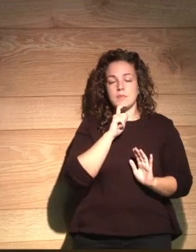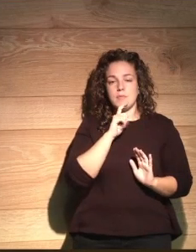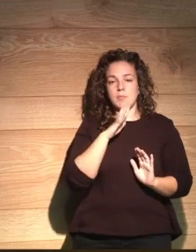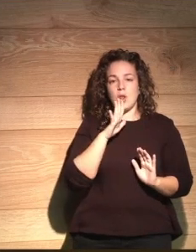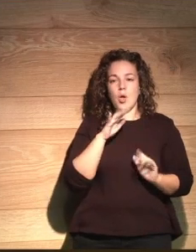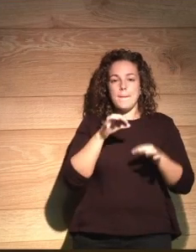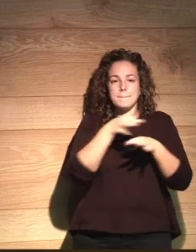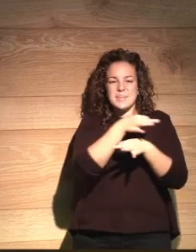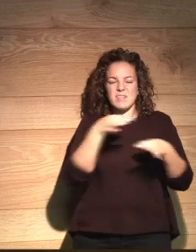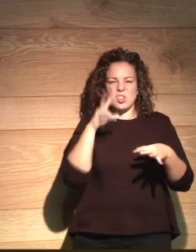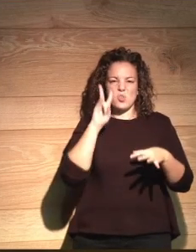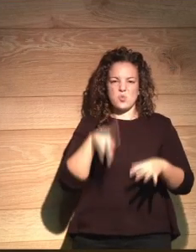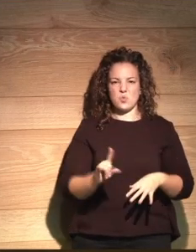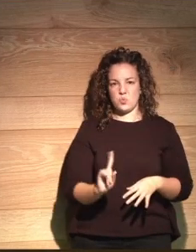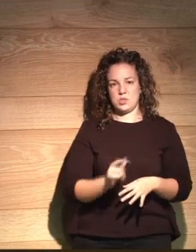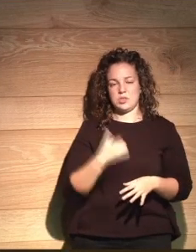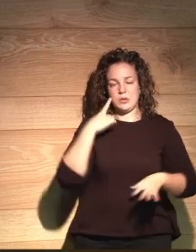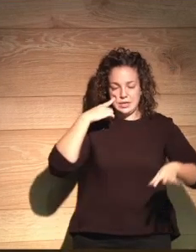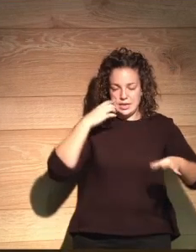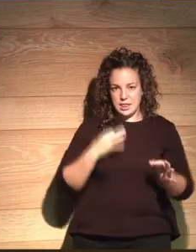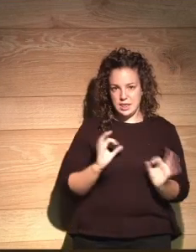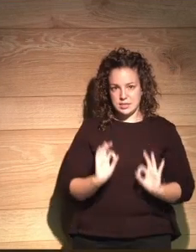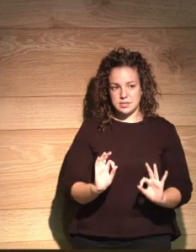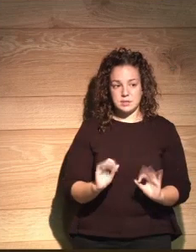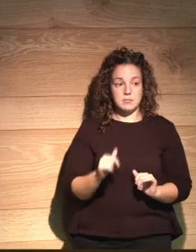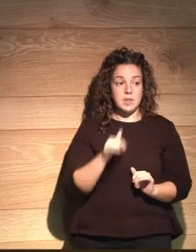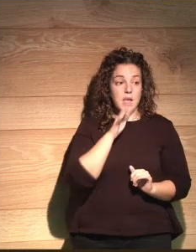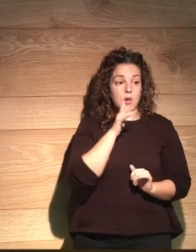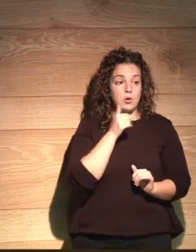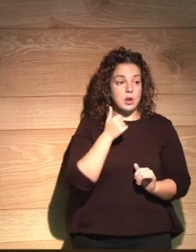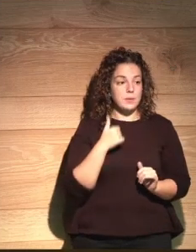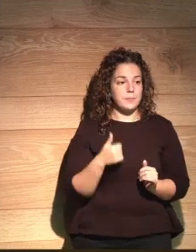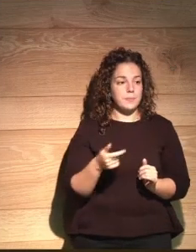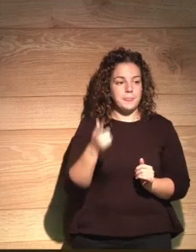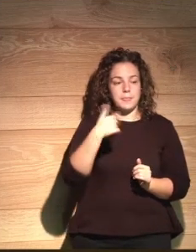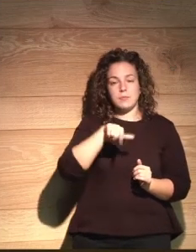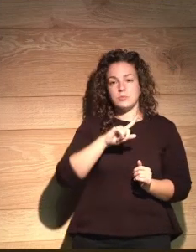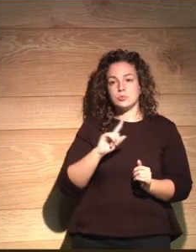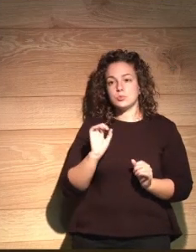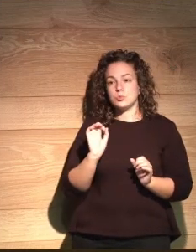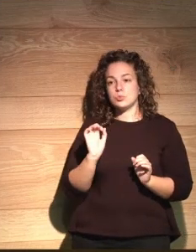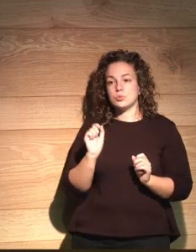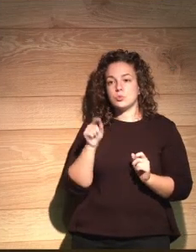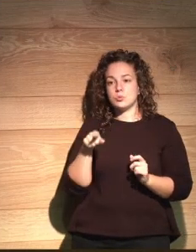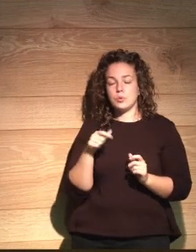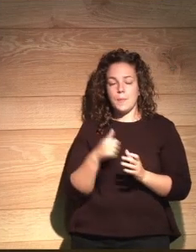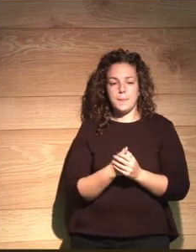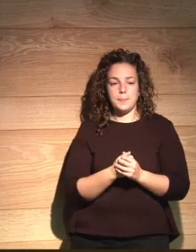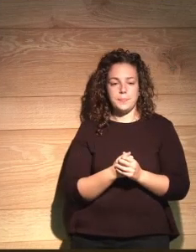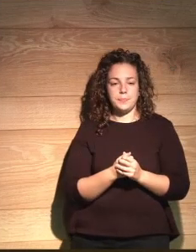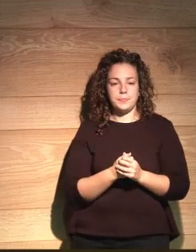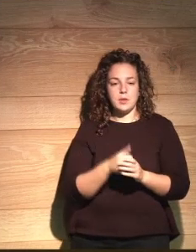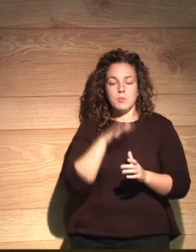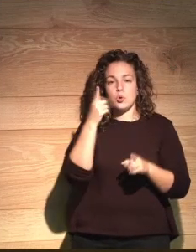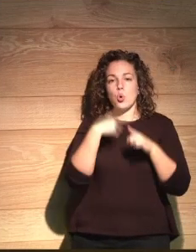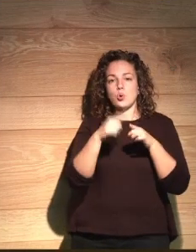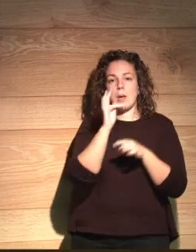they are a very complex system, but a very perfect one, normally. But